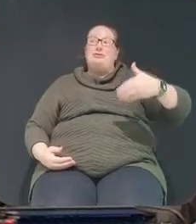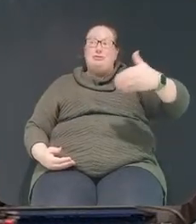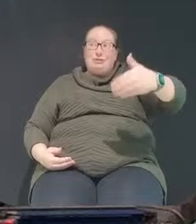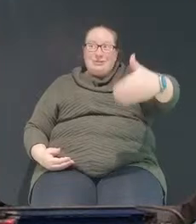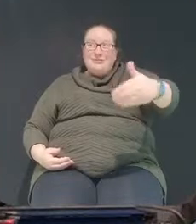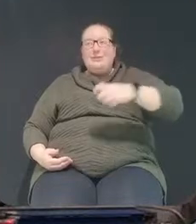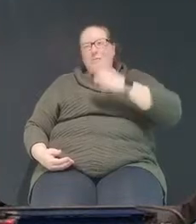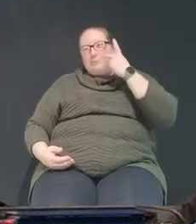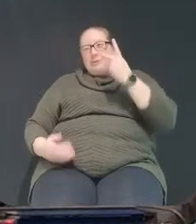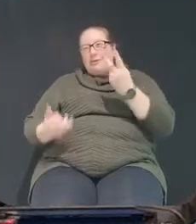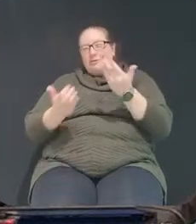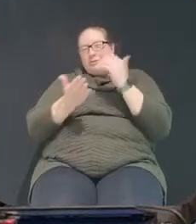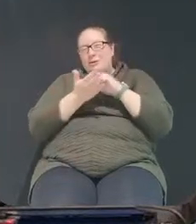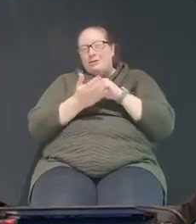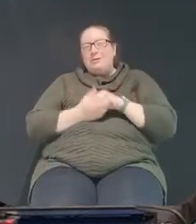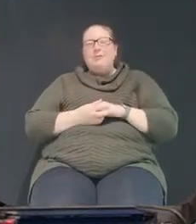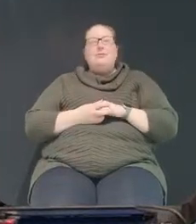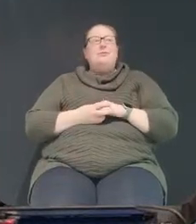all see. So,